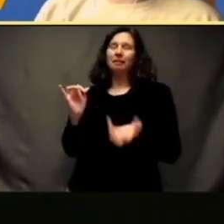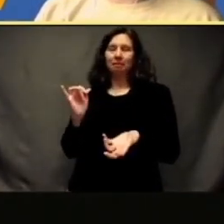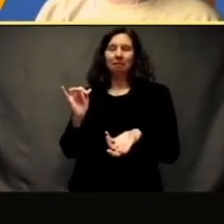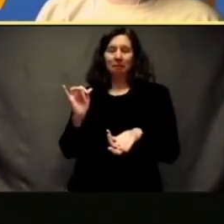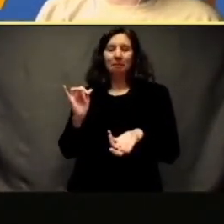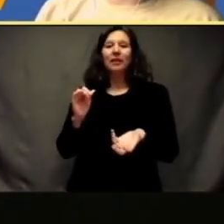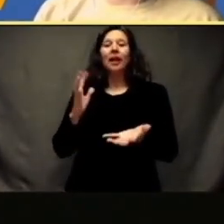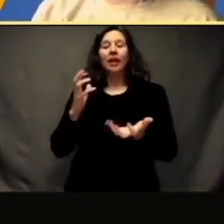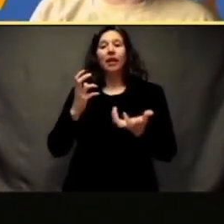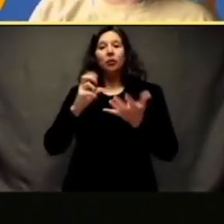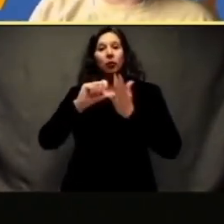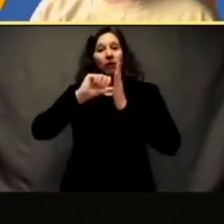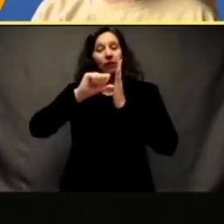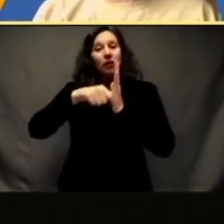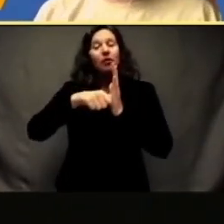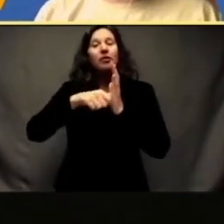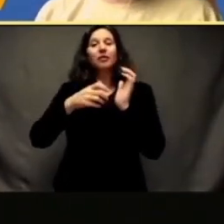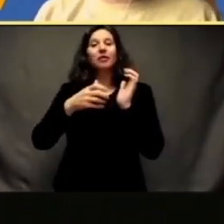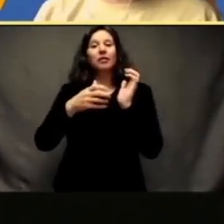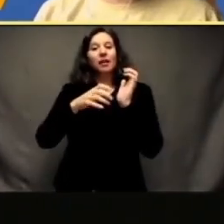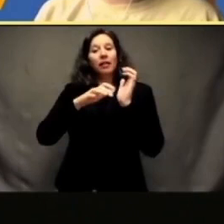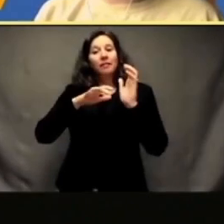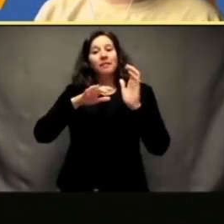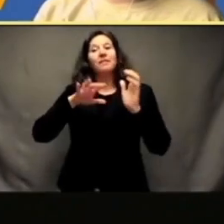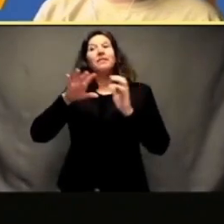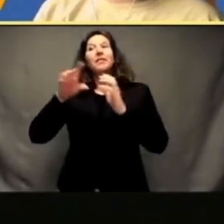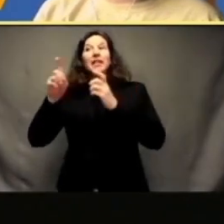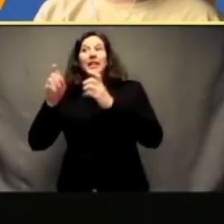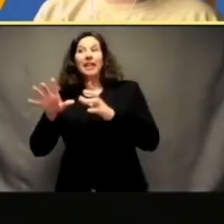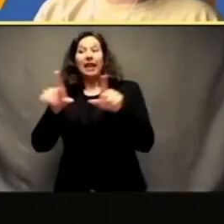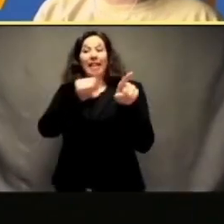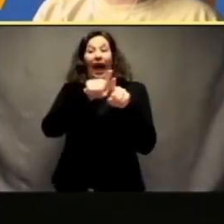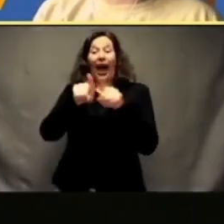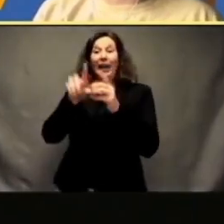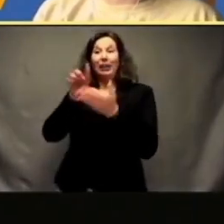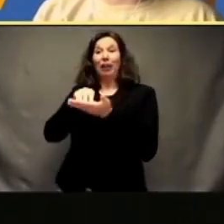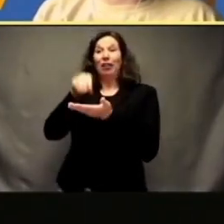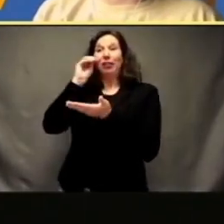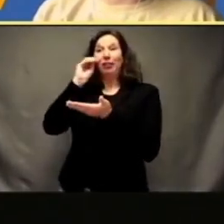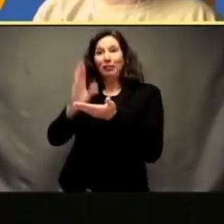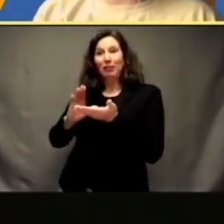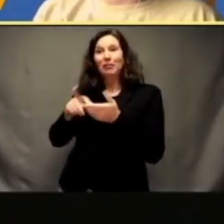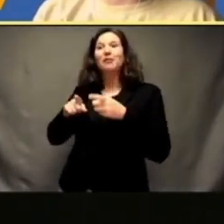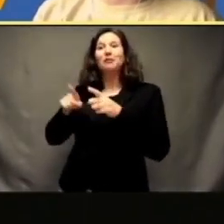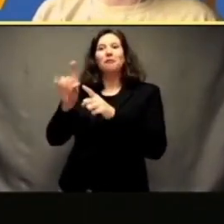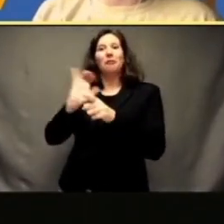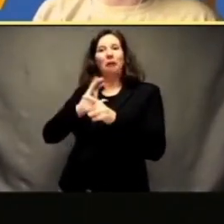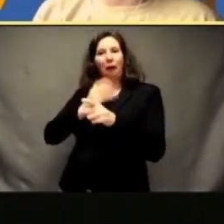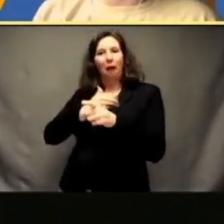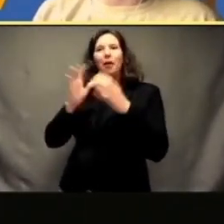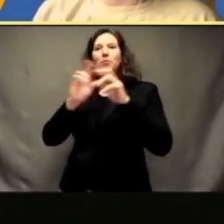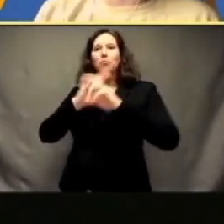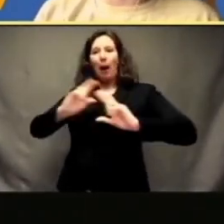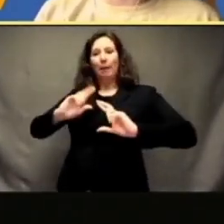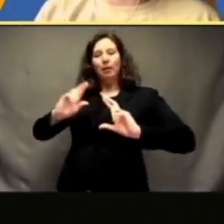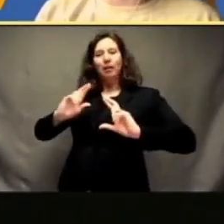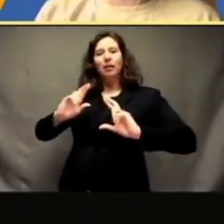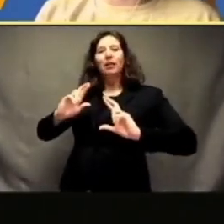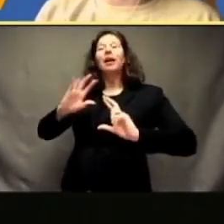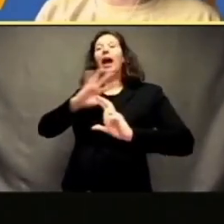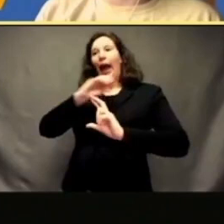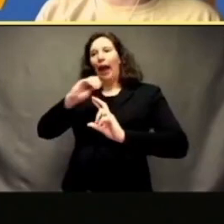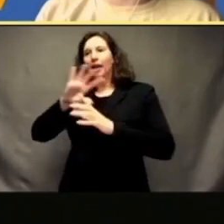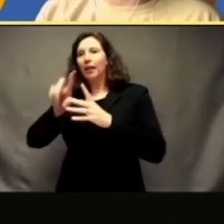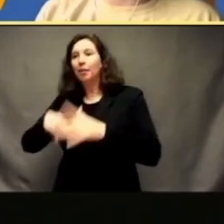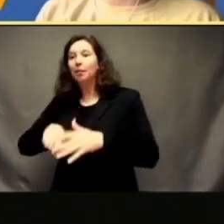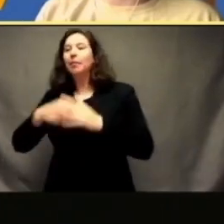we reinforce facilitators as learners through our preparation of facilitators and during our implementation